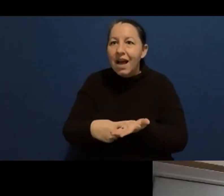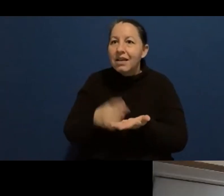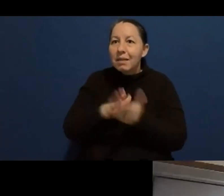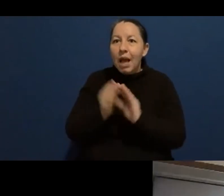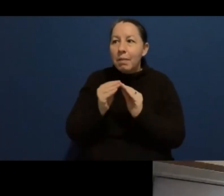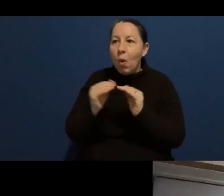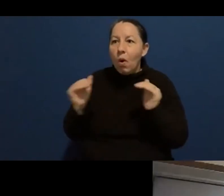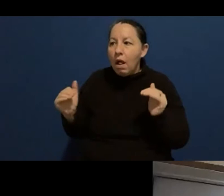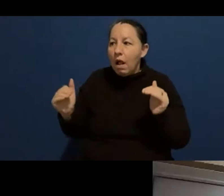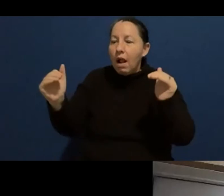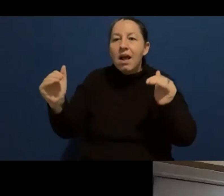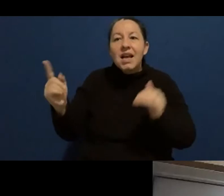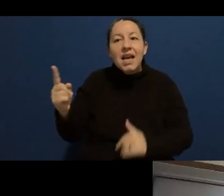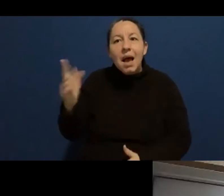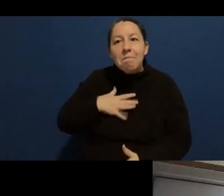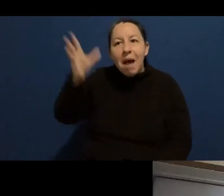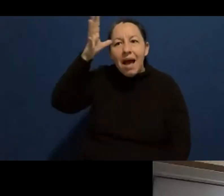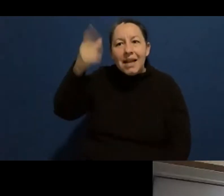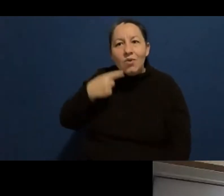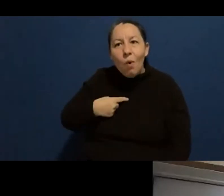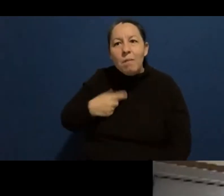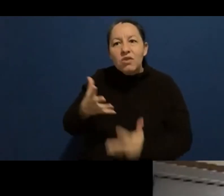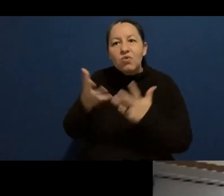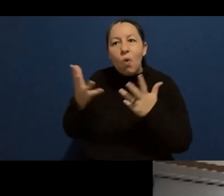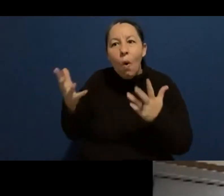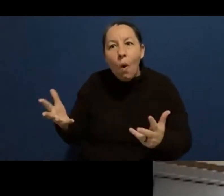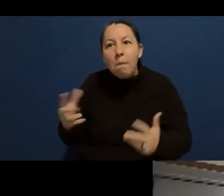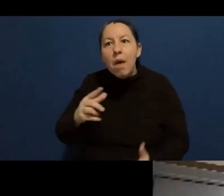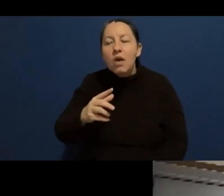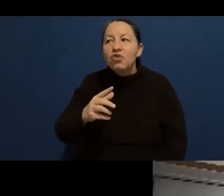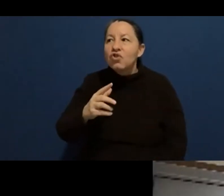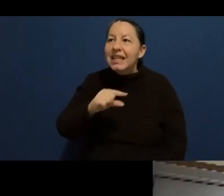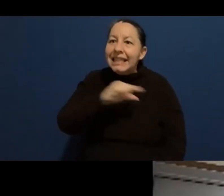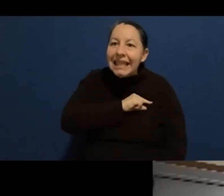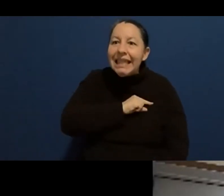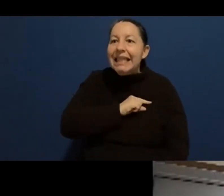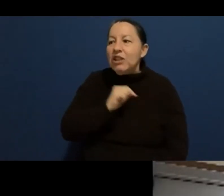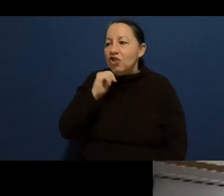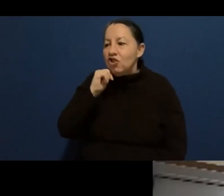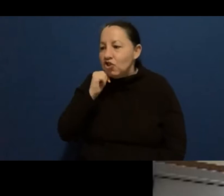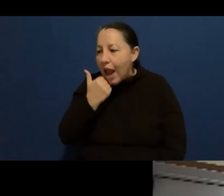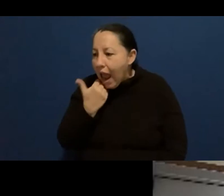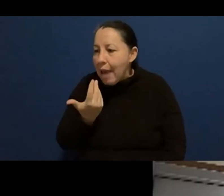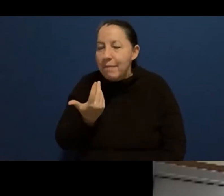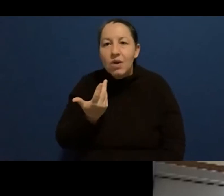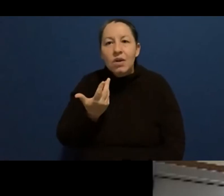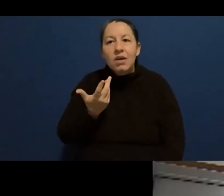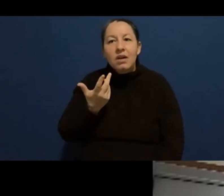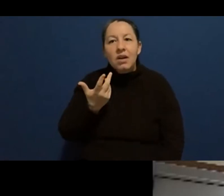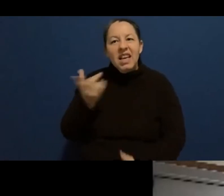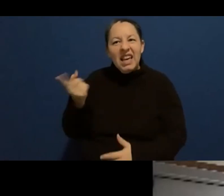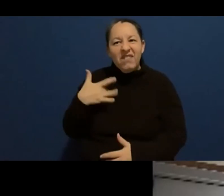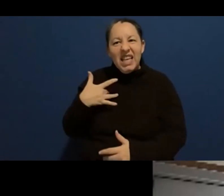carried so much guilt and shame for what he feels like he passed